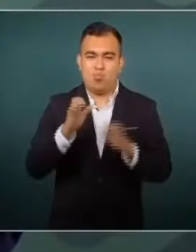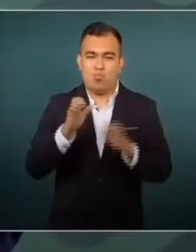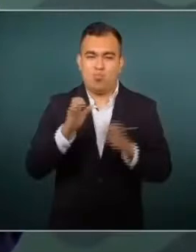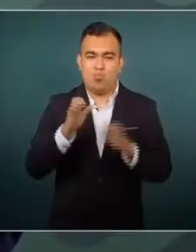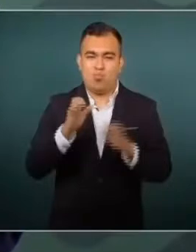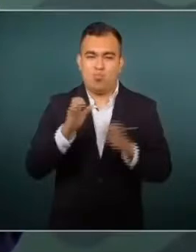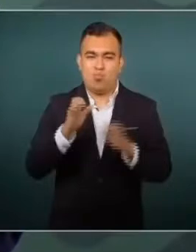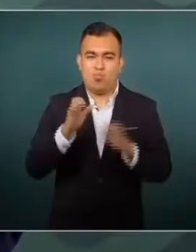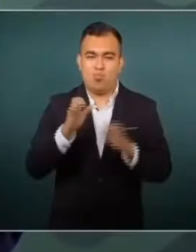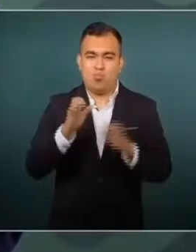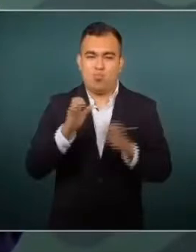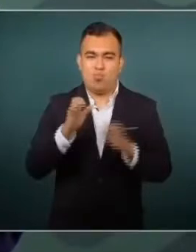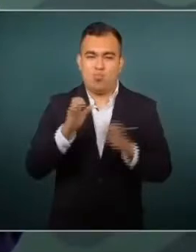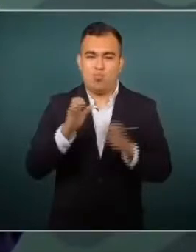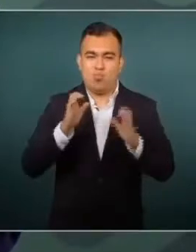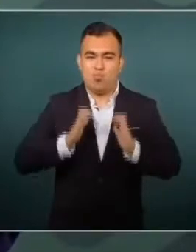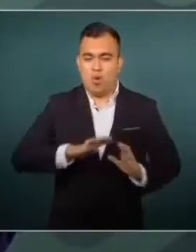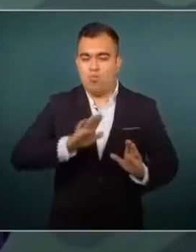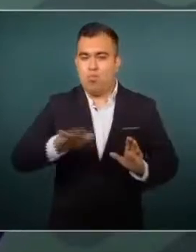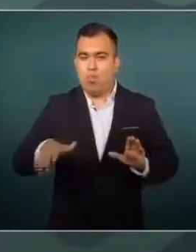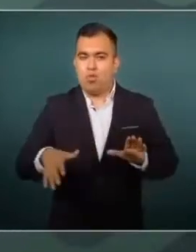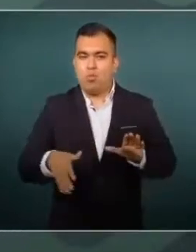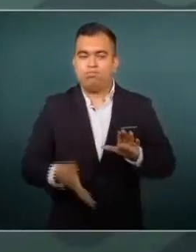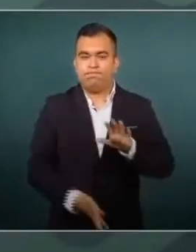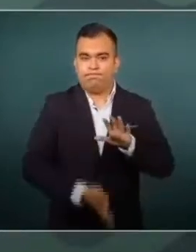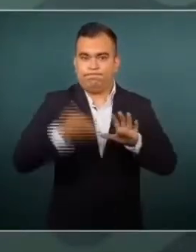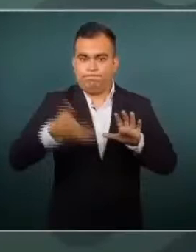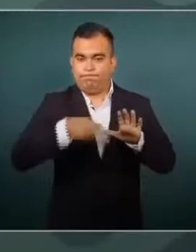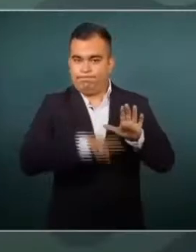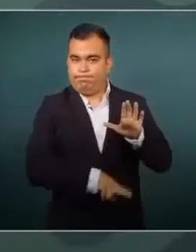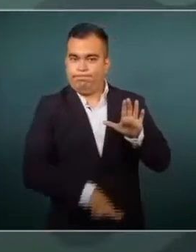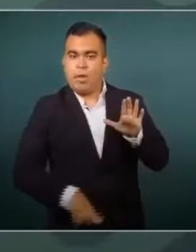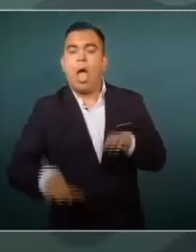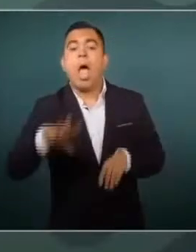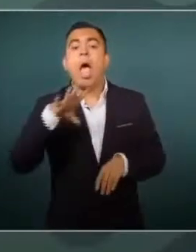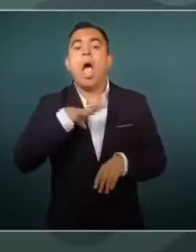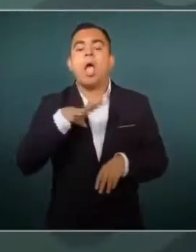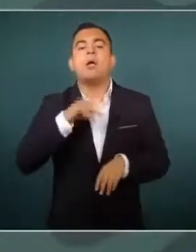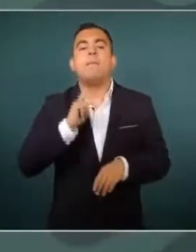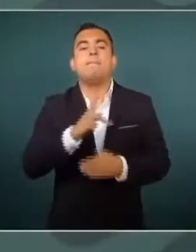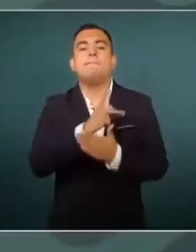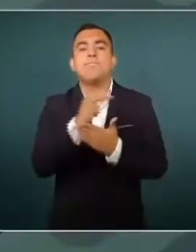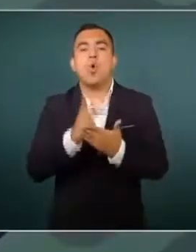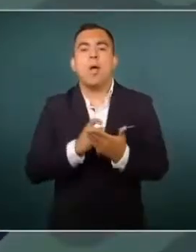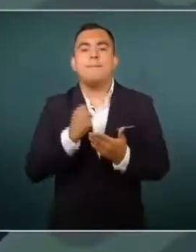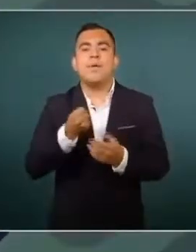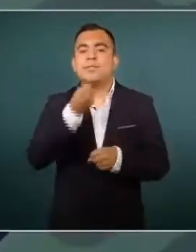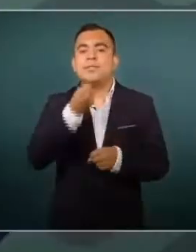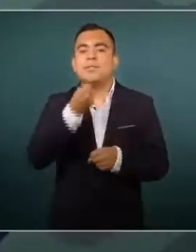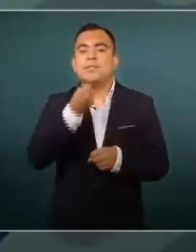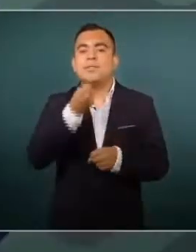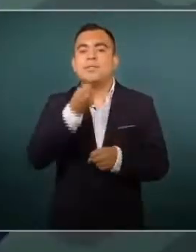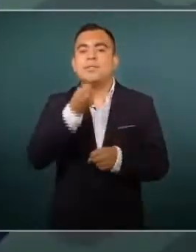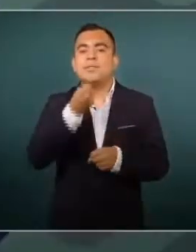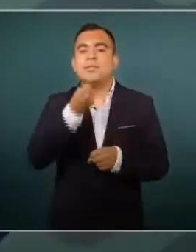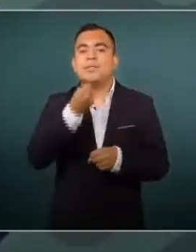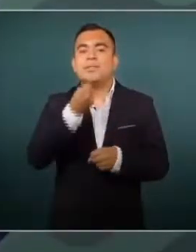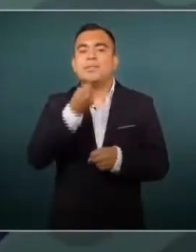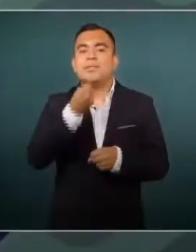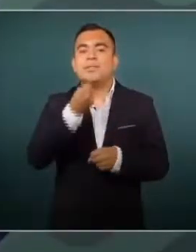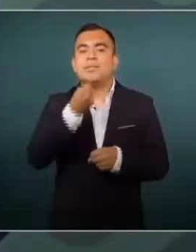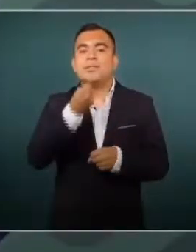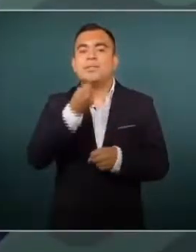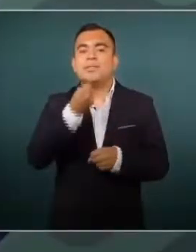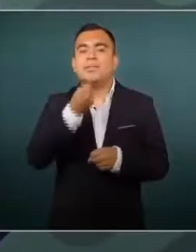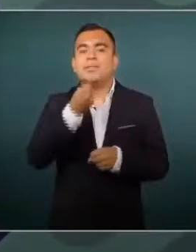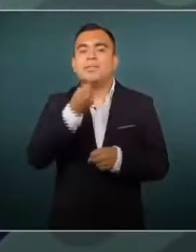mass graves that she mentioned. Hay un programa de la Secretaría de Gobernación. That there is a program